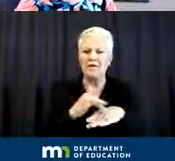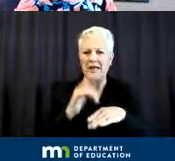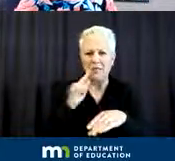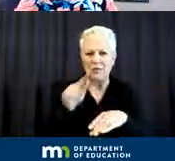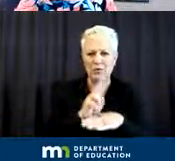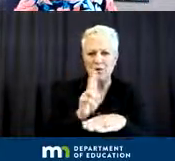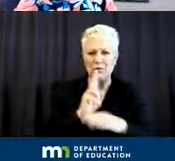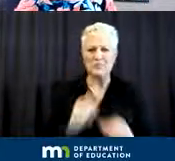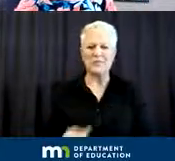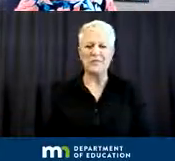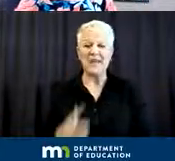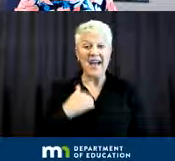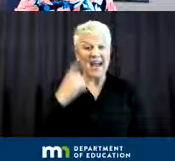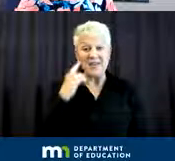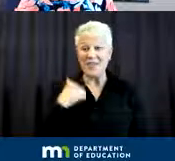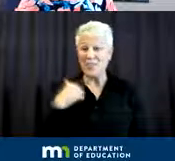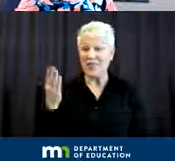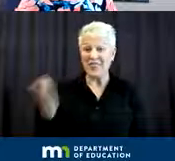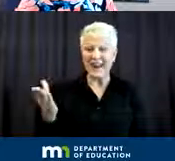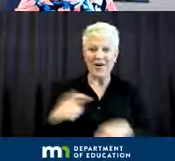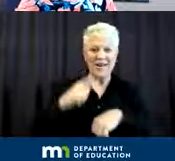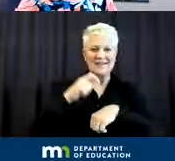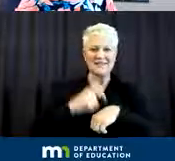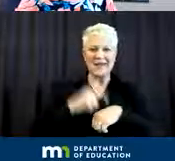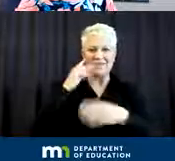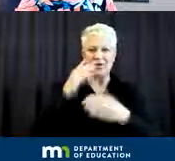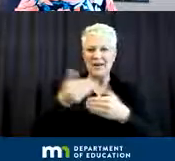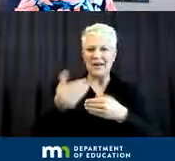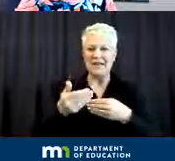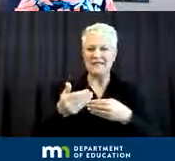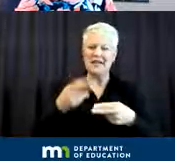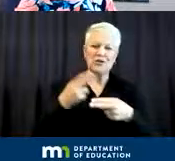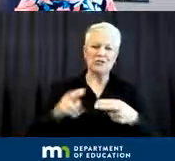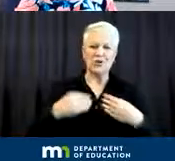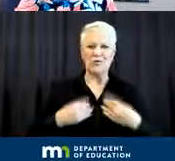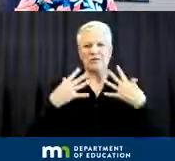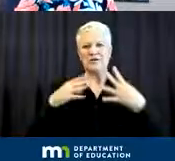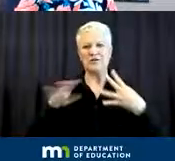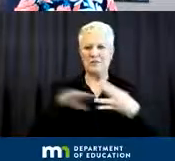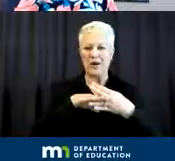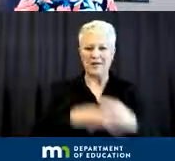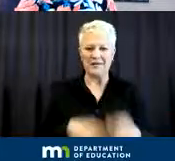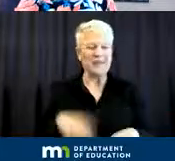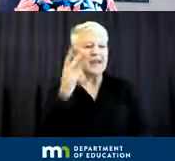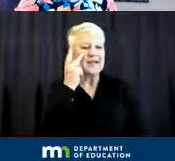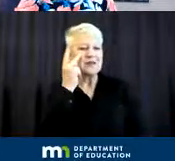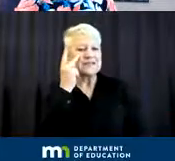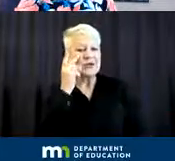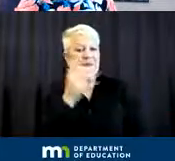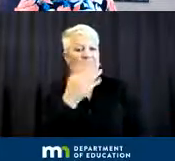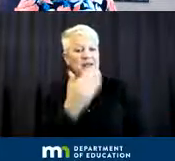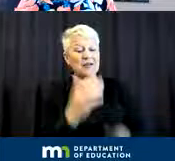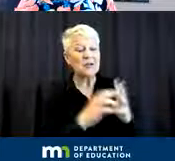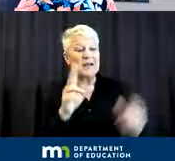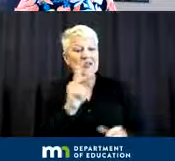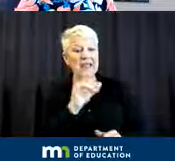used. I think we are there in time for our next little refresher break. All right, this is Kristen. Thank you so much,